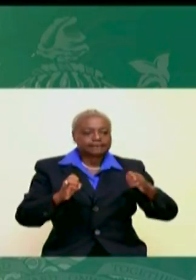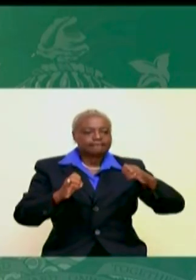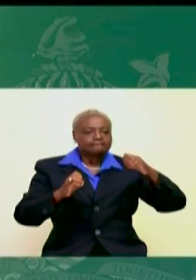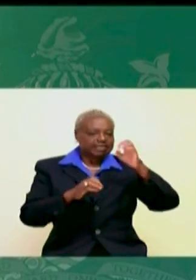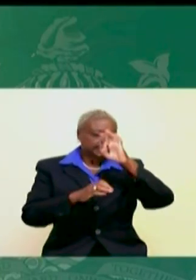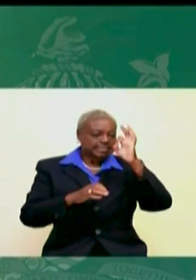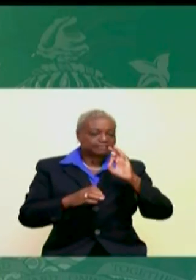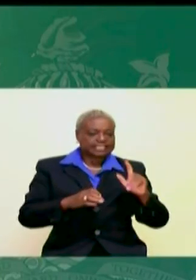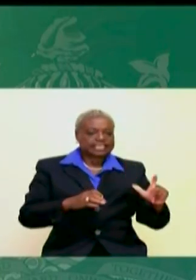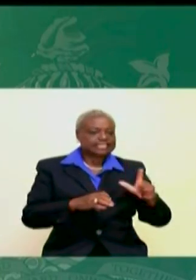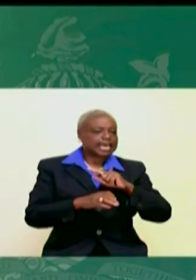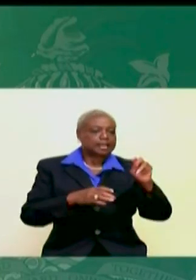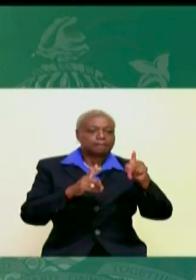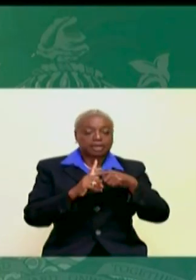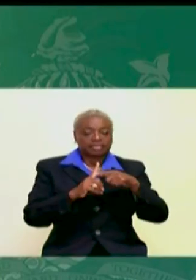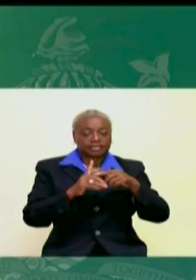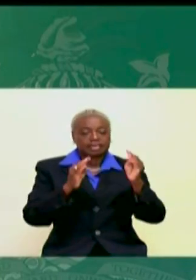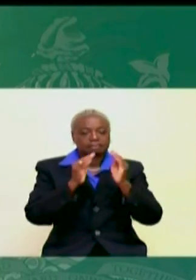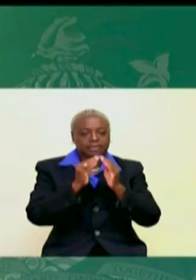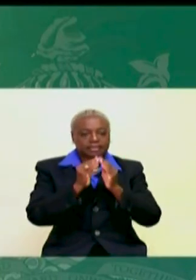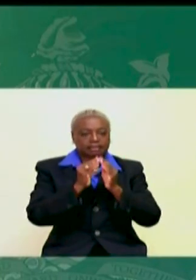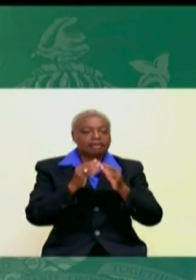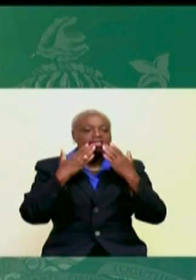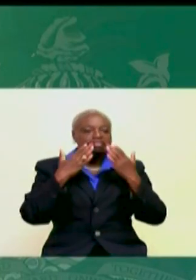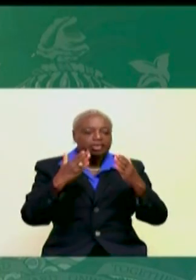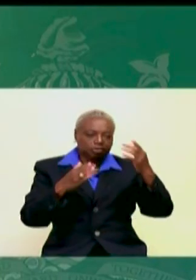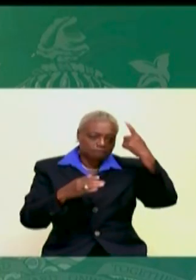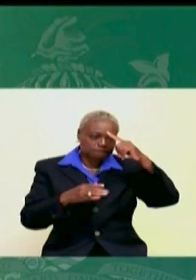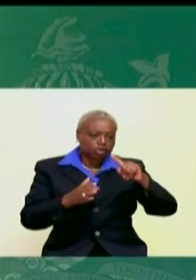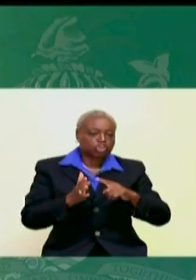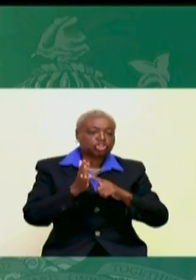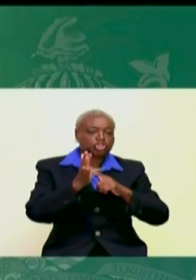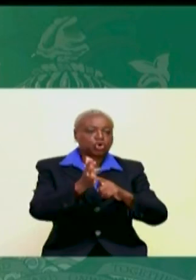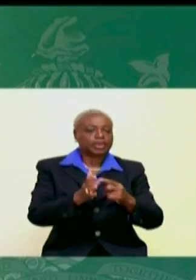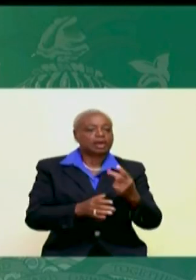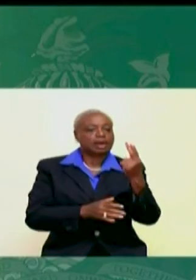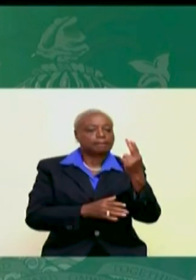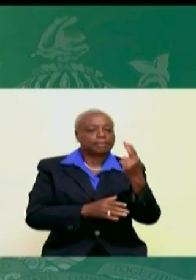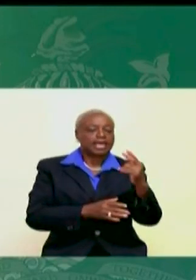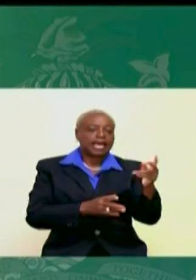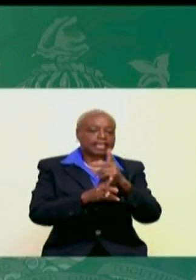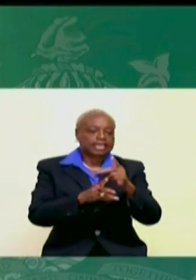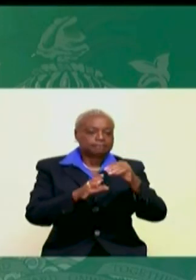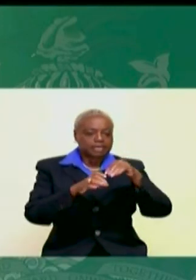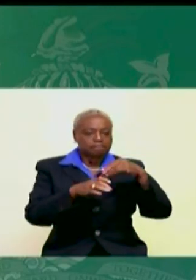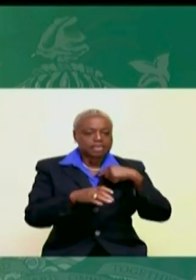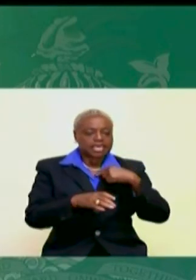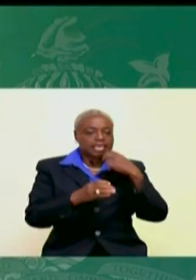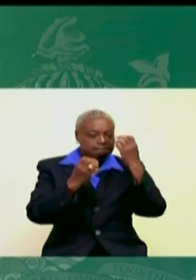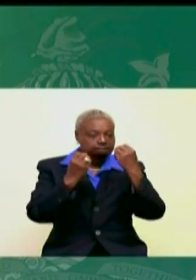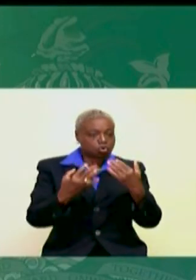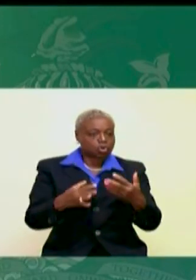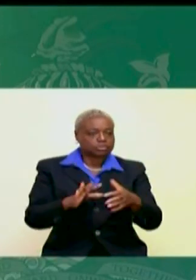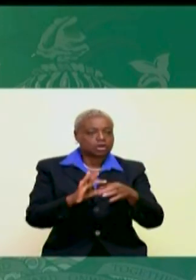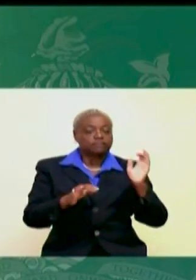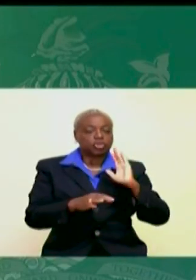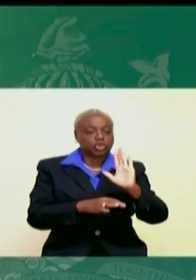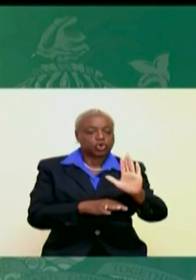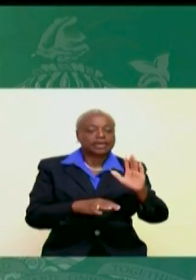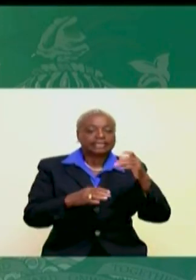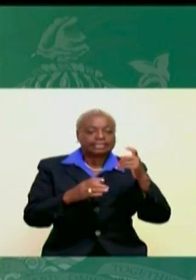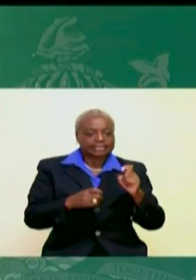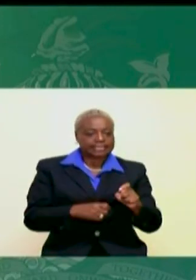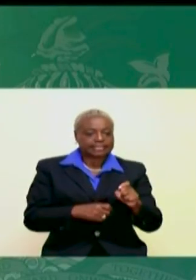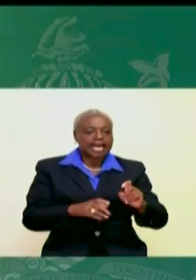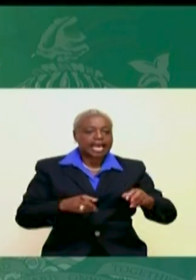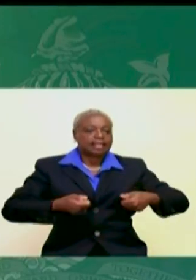and monthly meetings. Thank you for showing up, keeping me informed and aware of your needs, and affording me